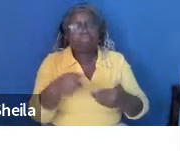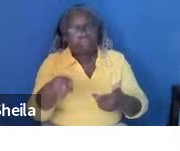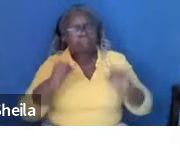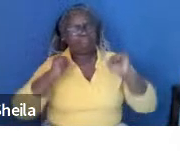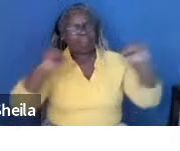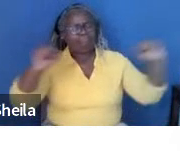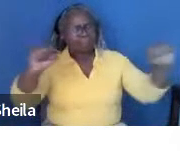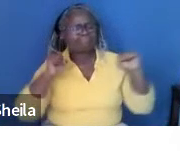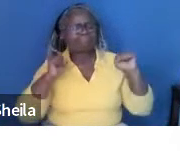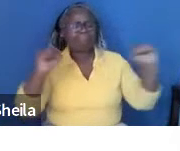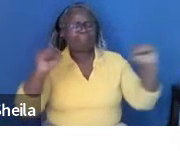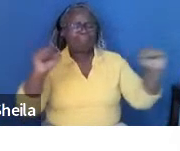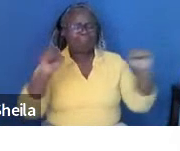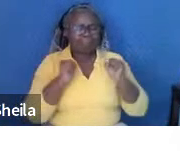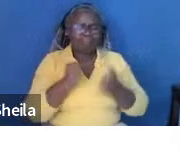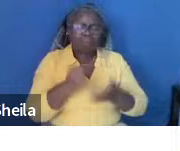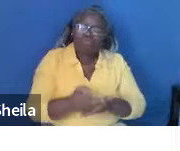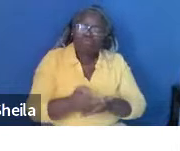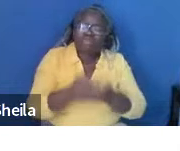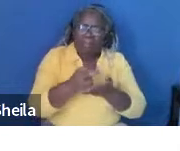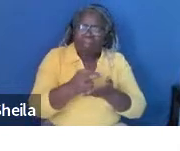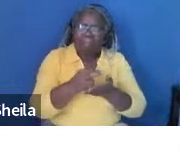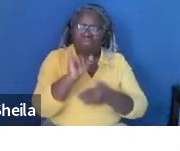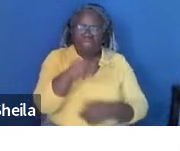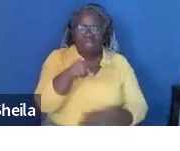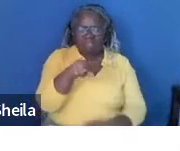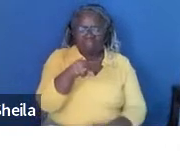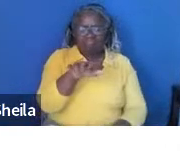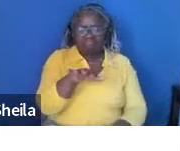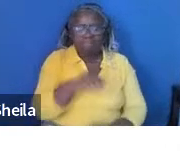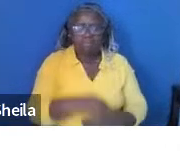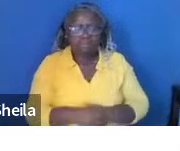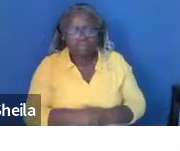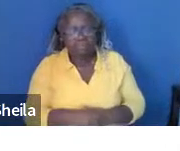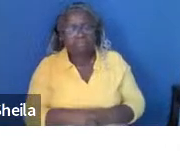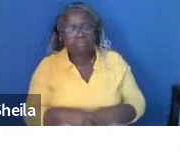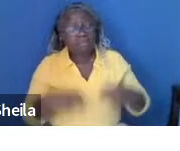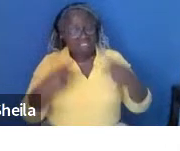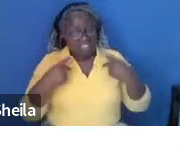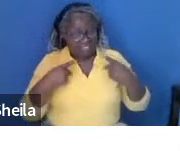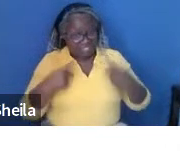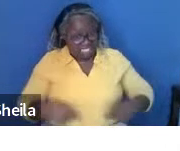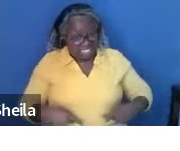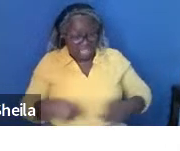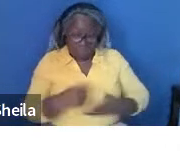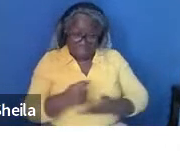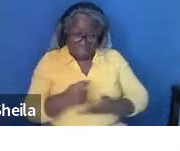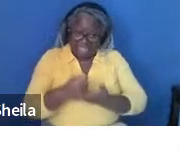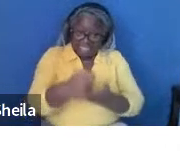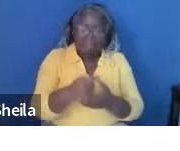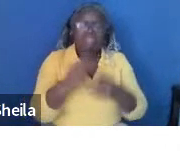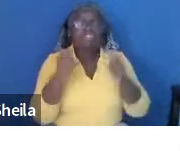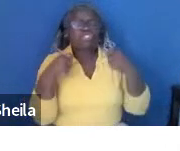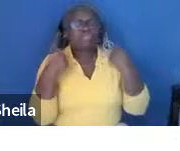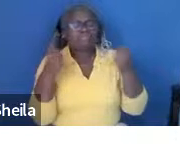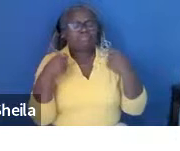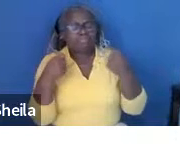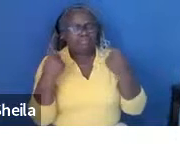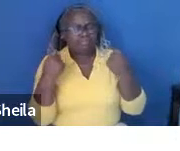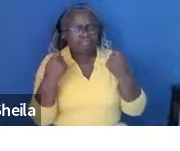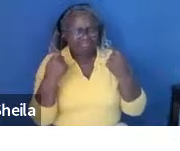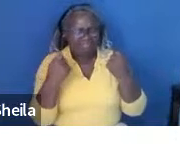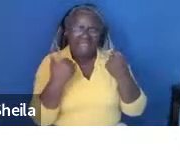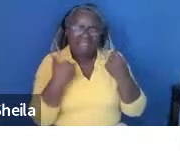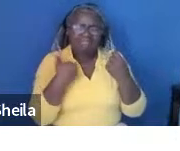So in the physical therapy gym area, many of you probably have facilities like this. These are simply photographs from